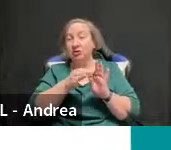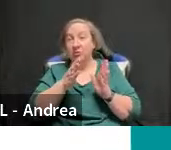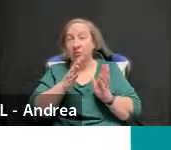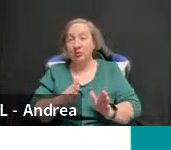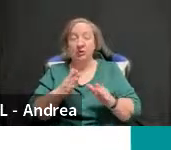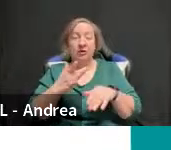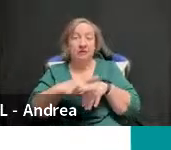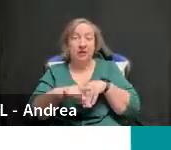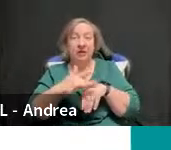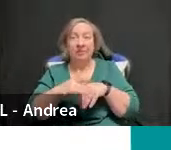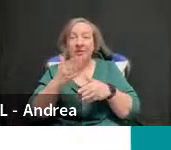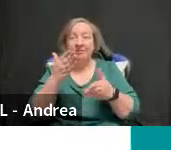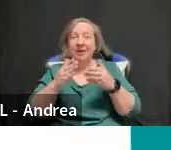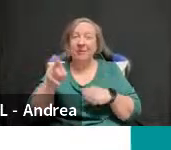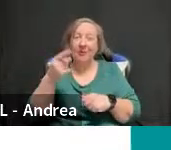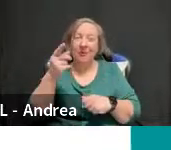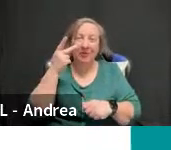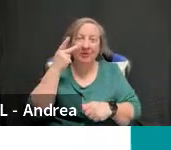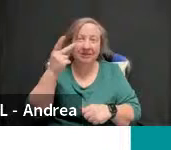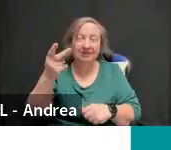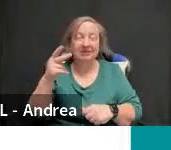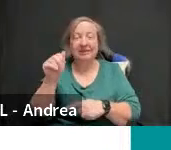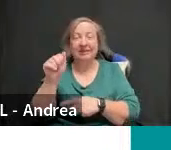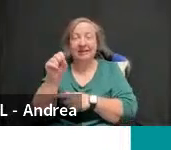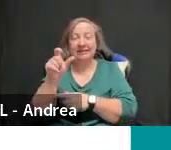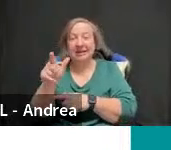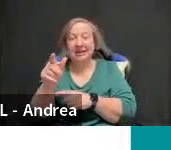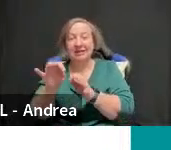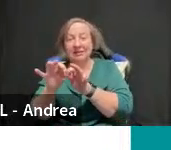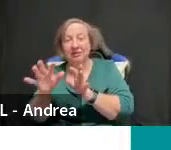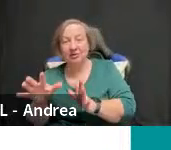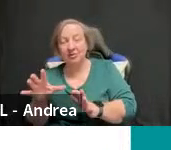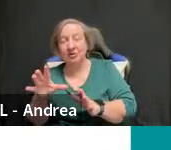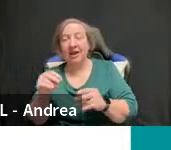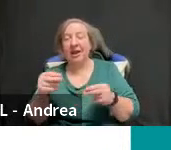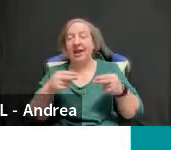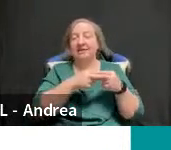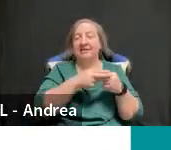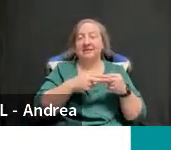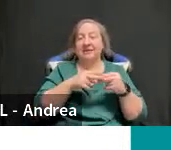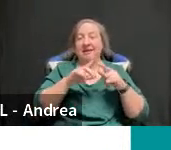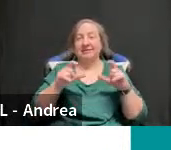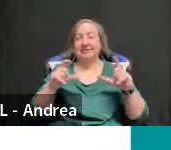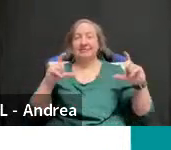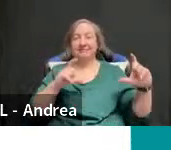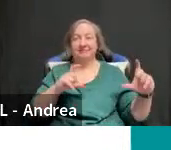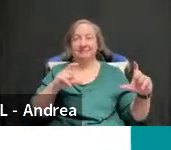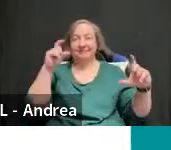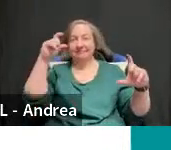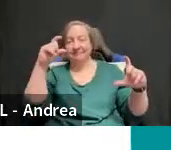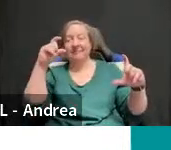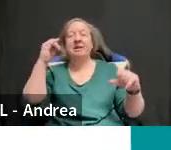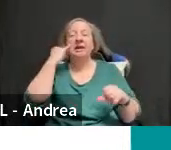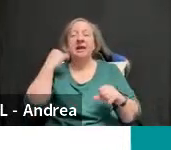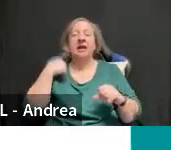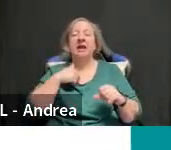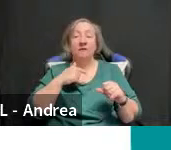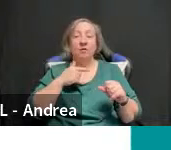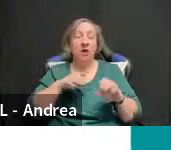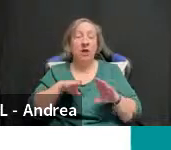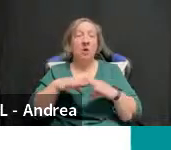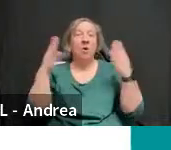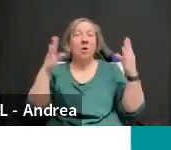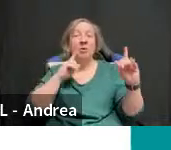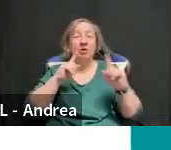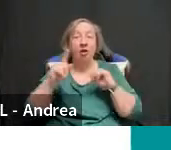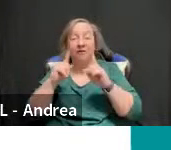will likely only see the ASL interpreter and the slides. When we do engage in a conversation, we'll ask